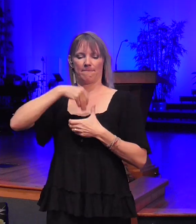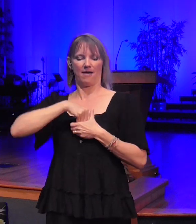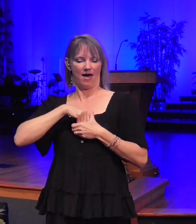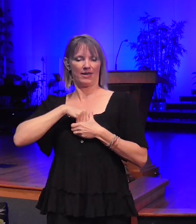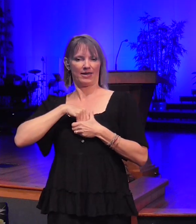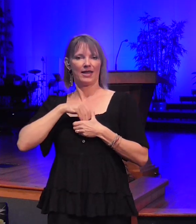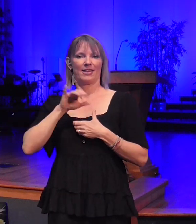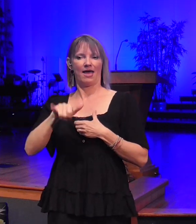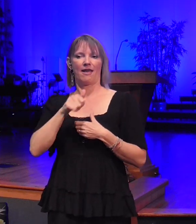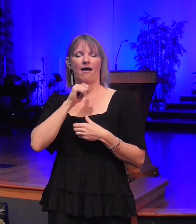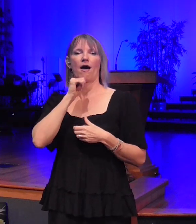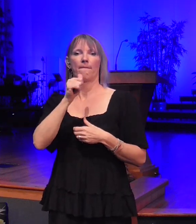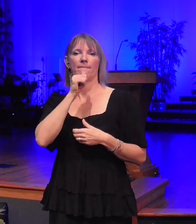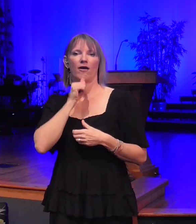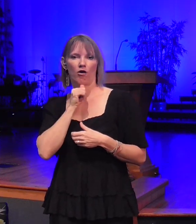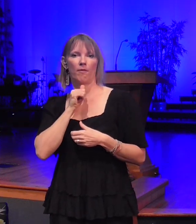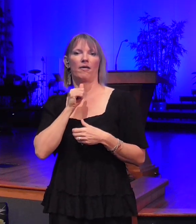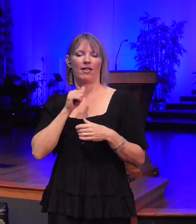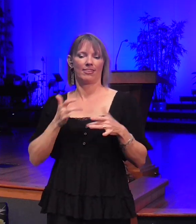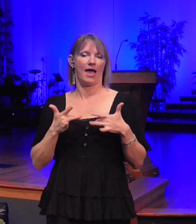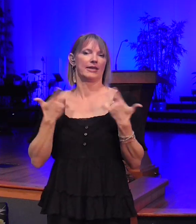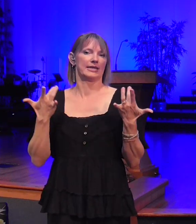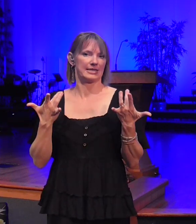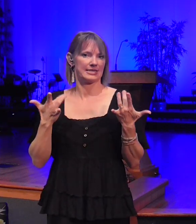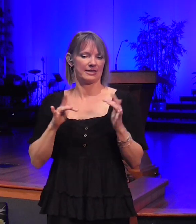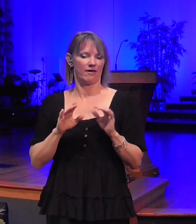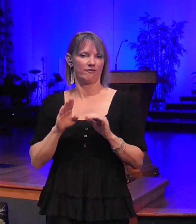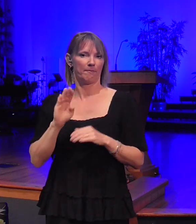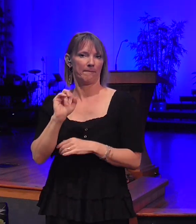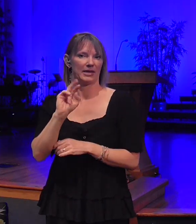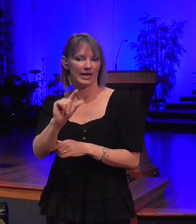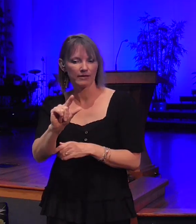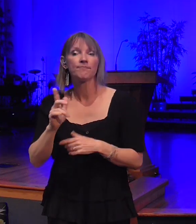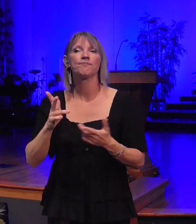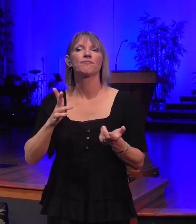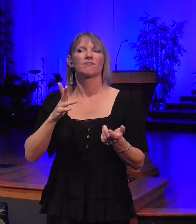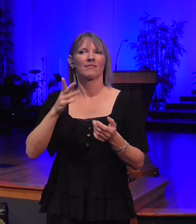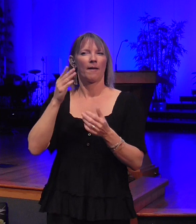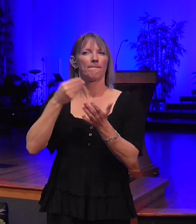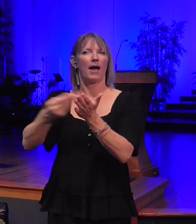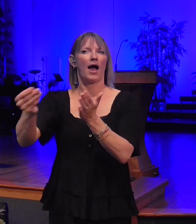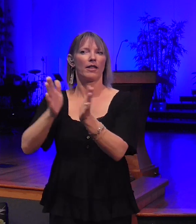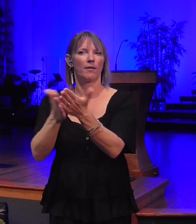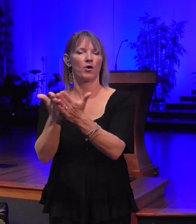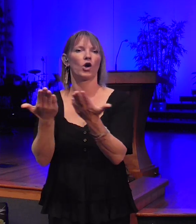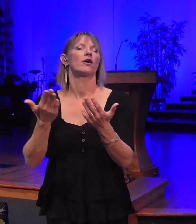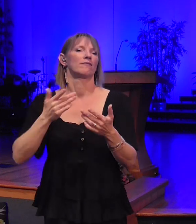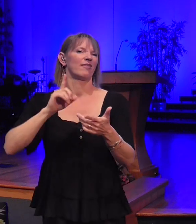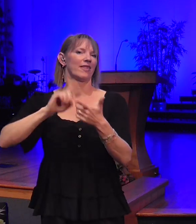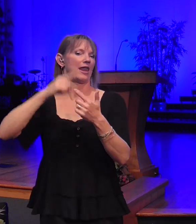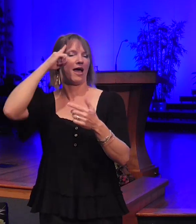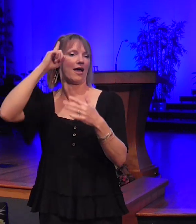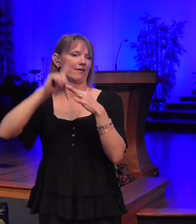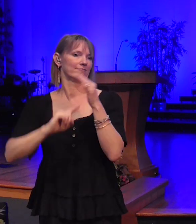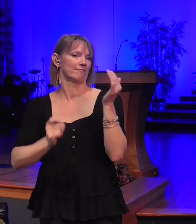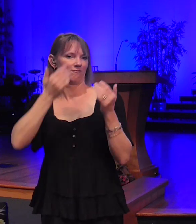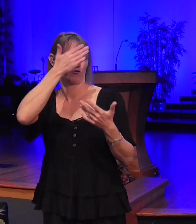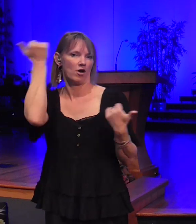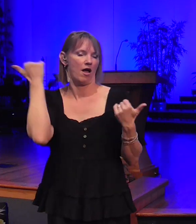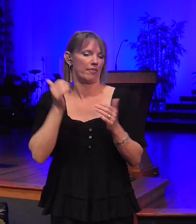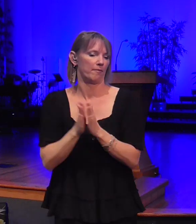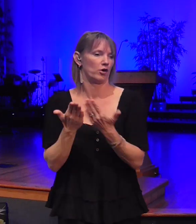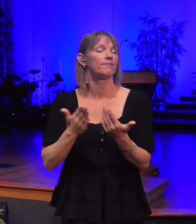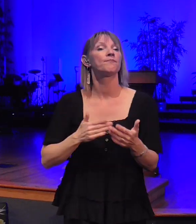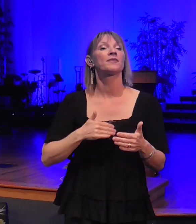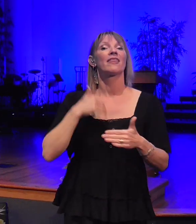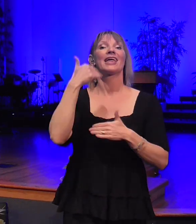of being. So the book, I'd heard of it, sounds magnificent, note to self, buy this book, totally forgot it again. The next week, I get a